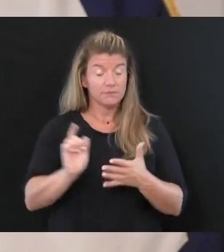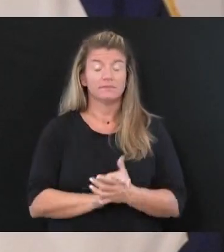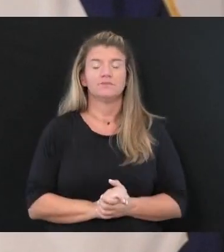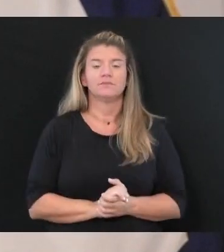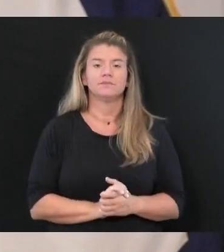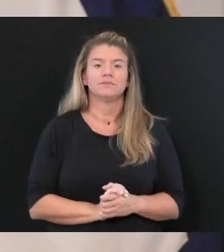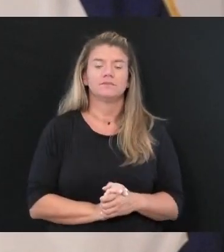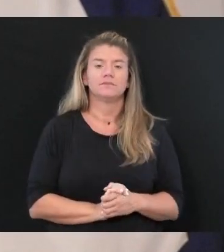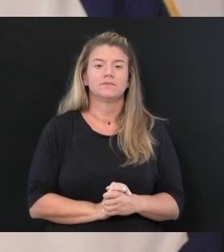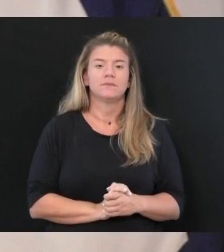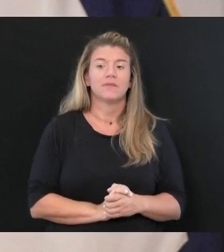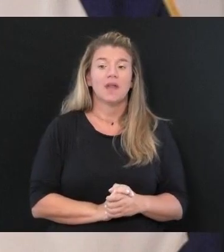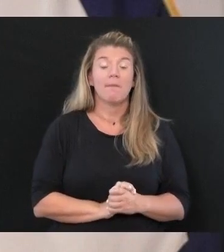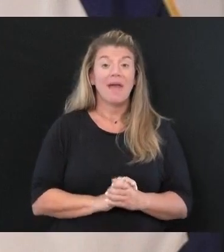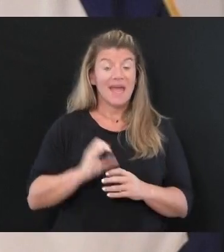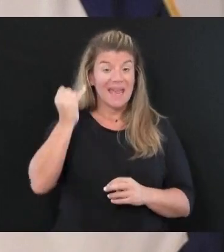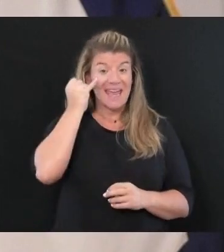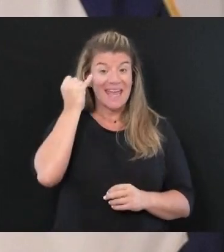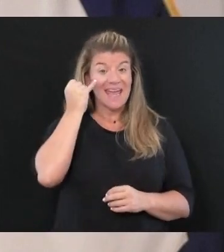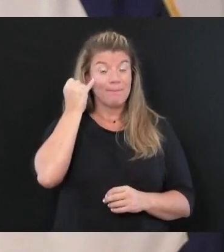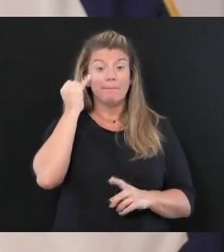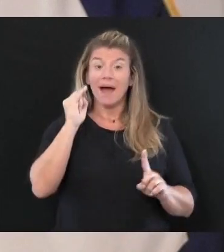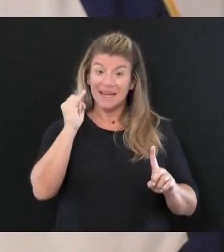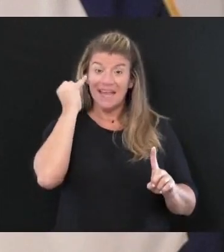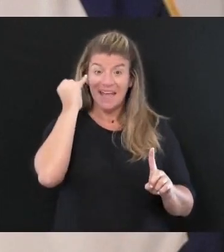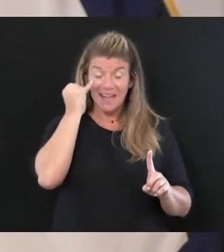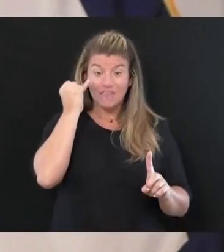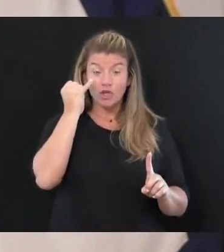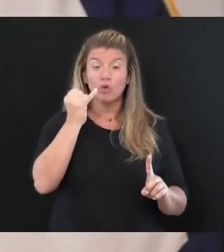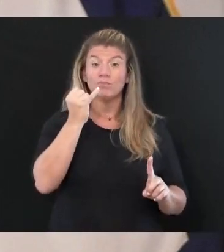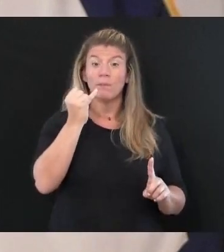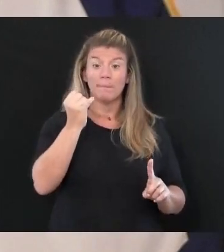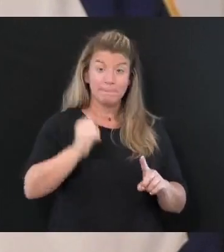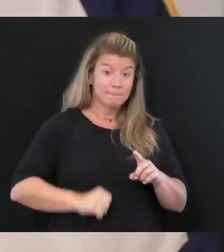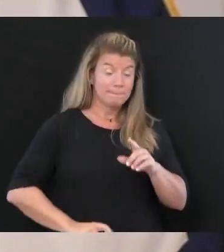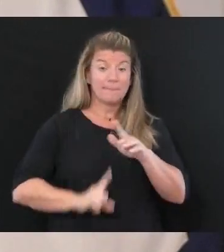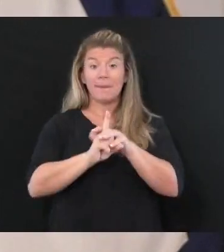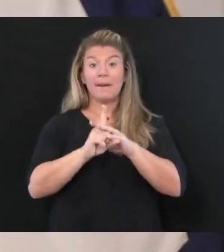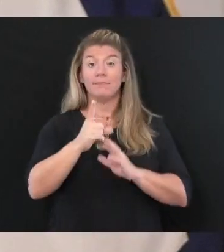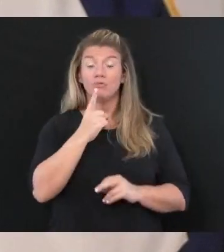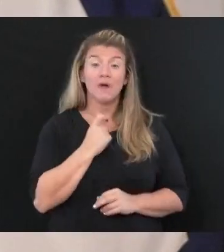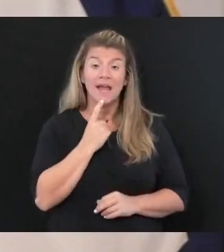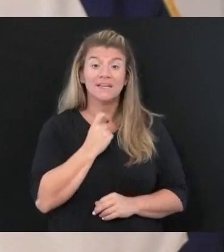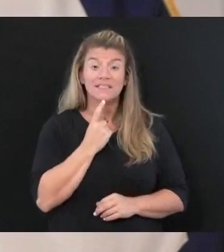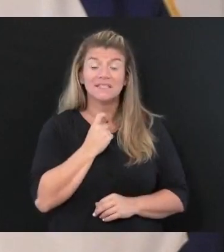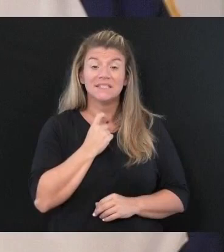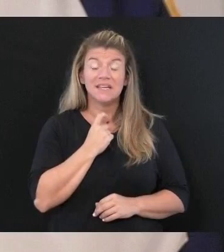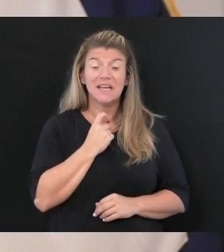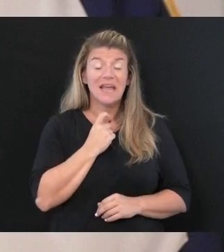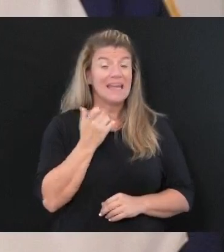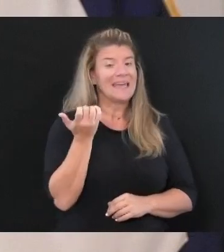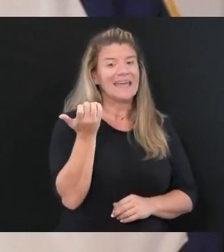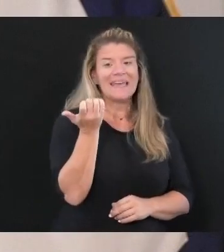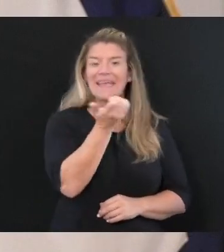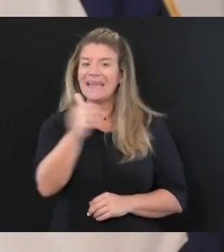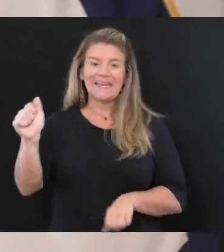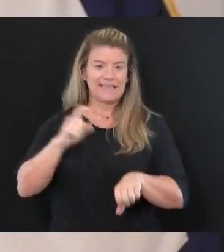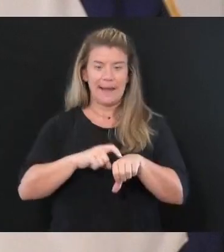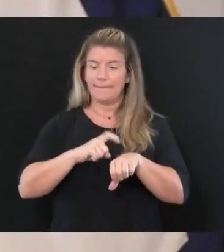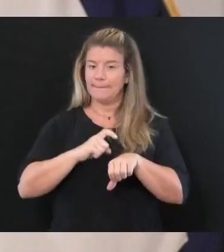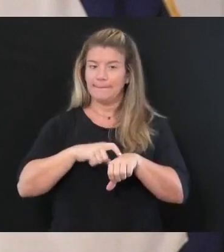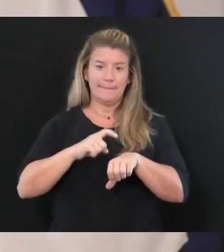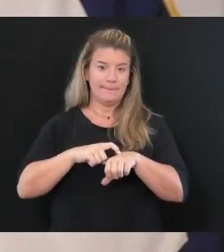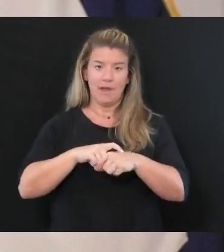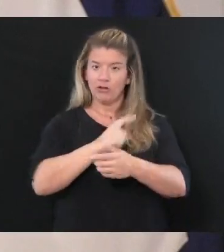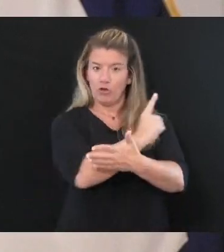the other thing, though, if we go red, at any point in time. At